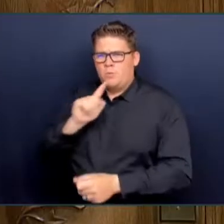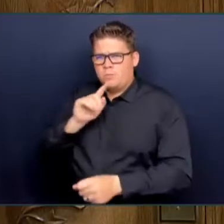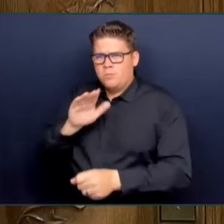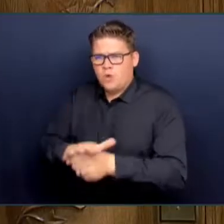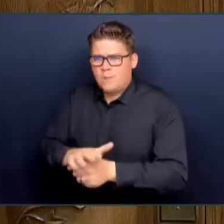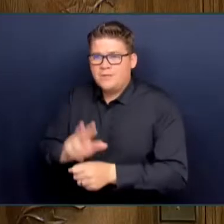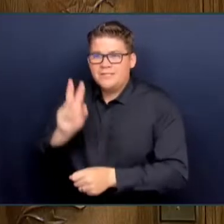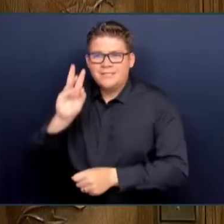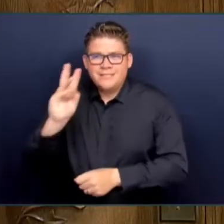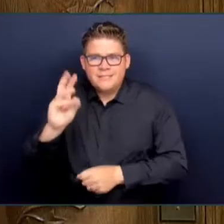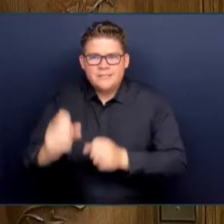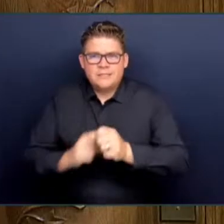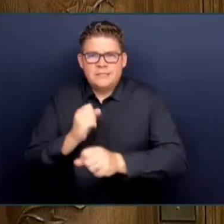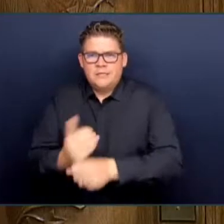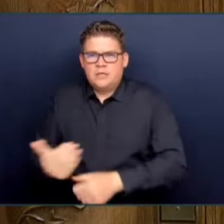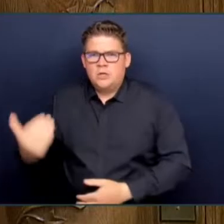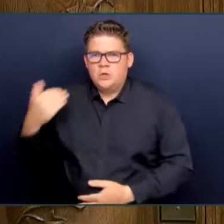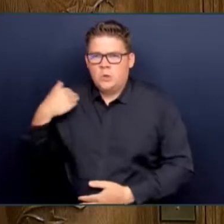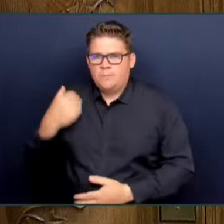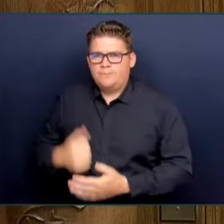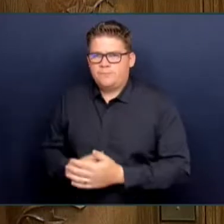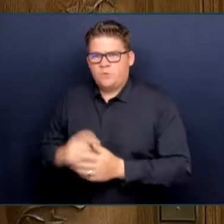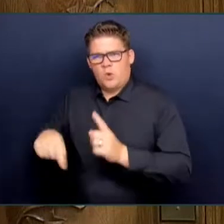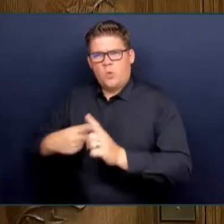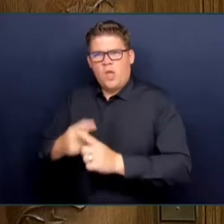Minister of Finance.